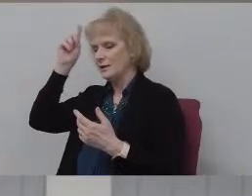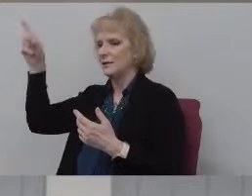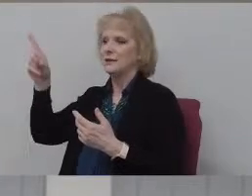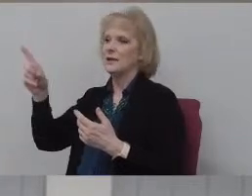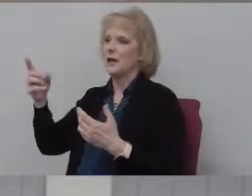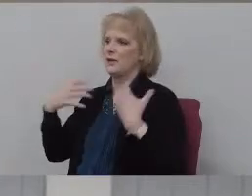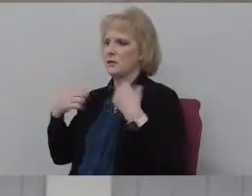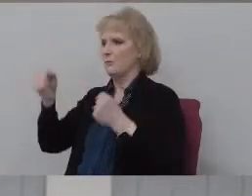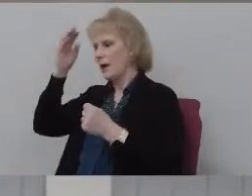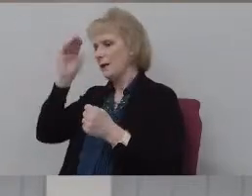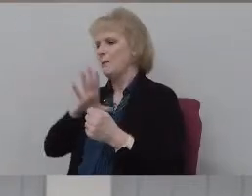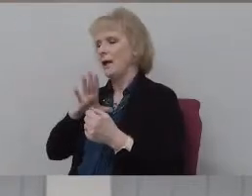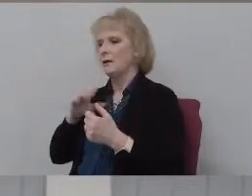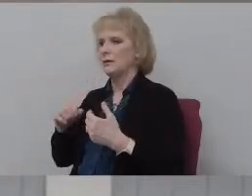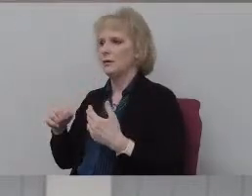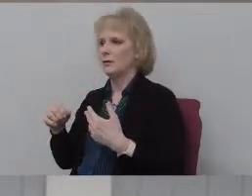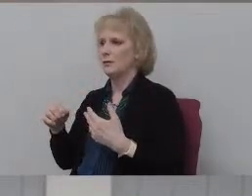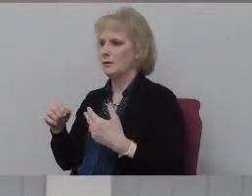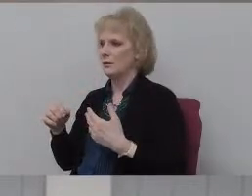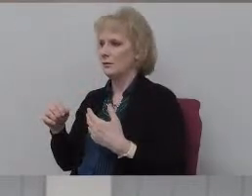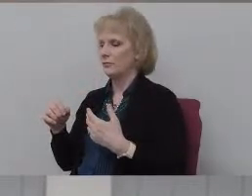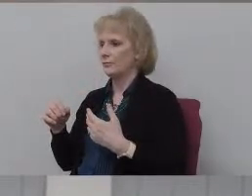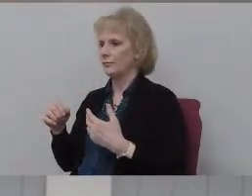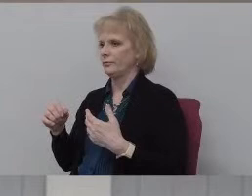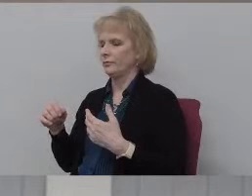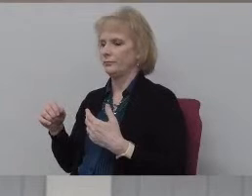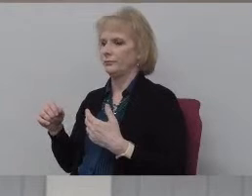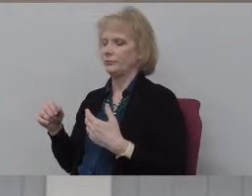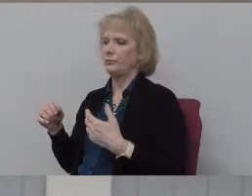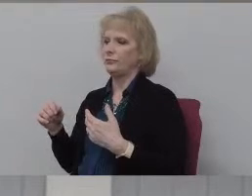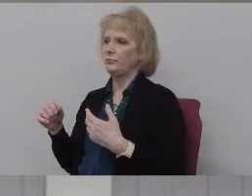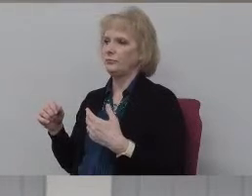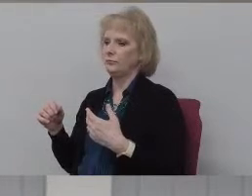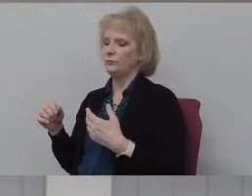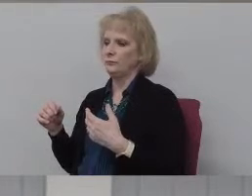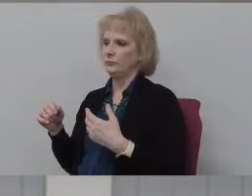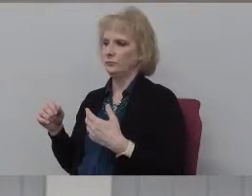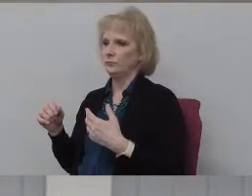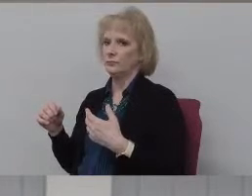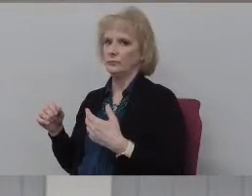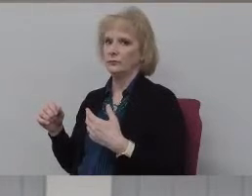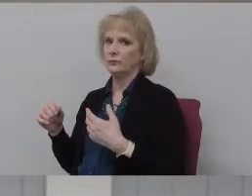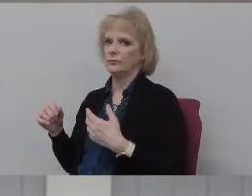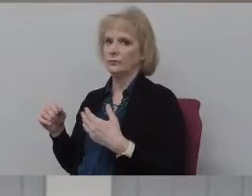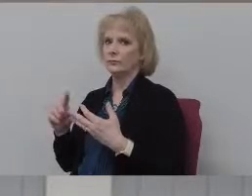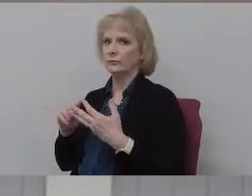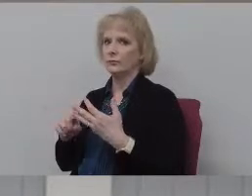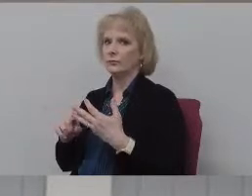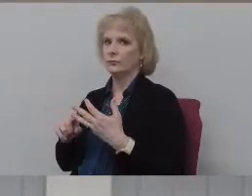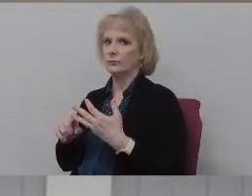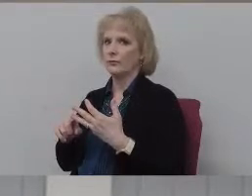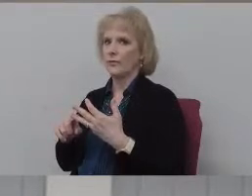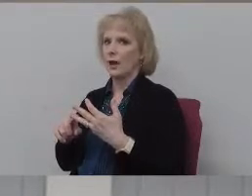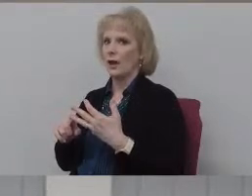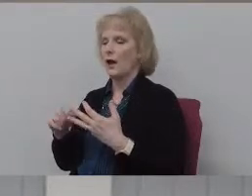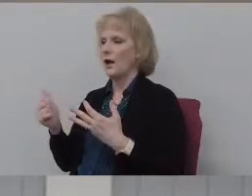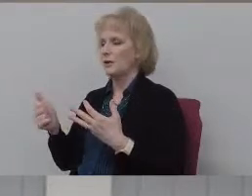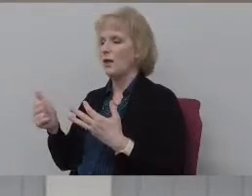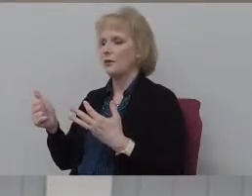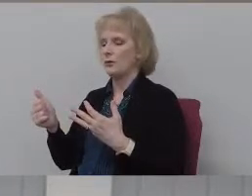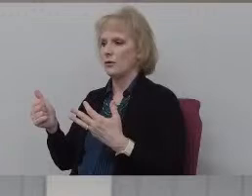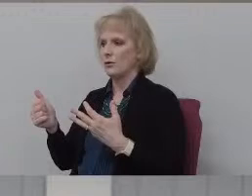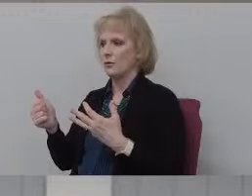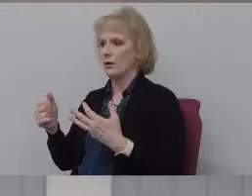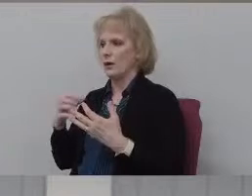is a matter that God felt like was worth recording. Then there's Nathan, who is a chief